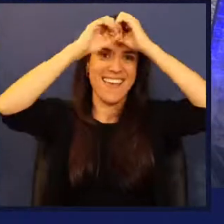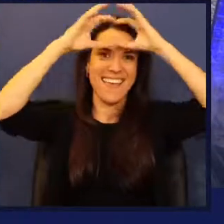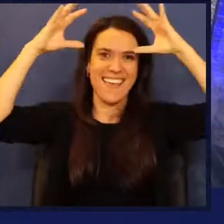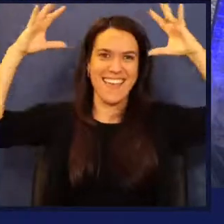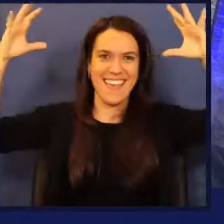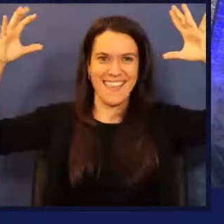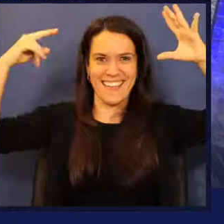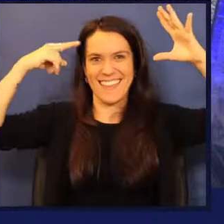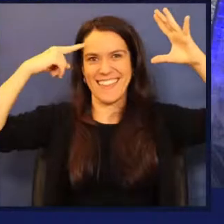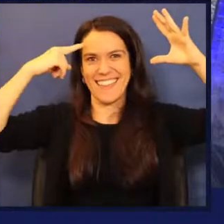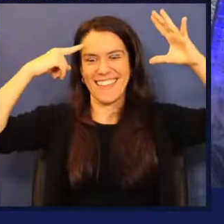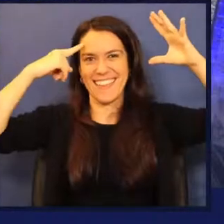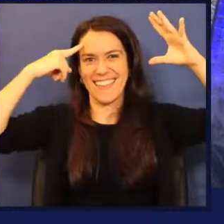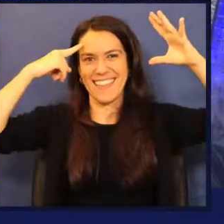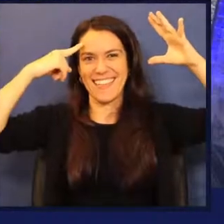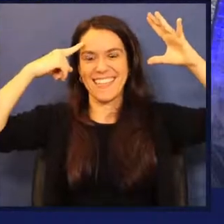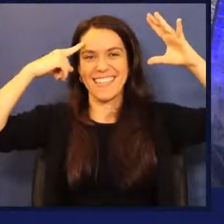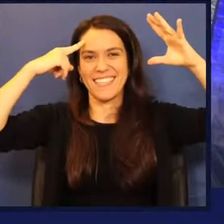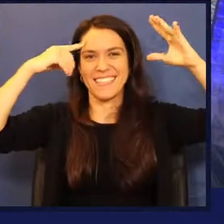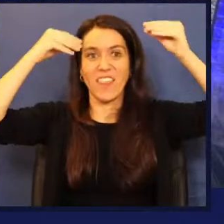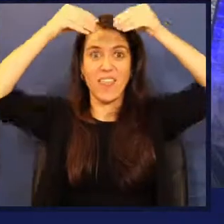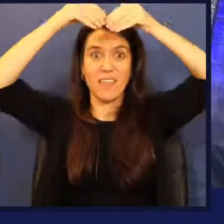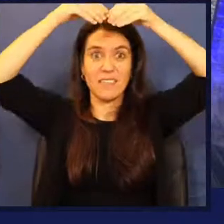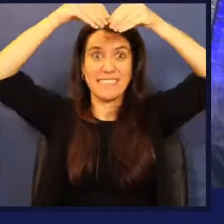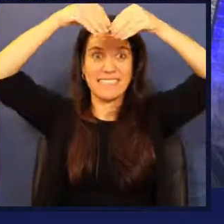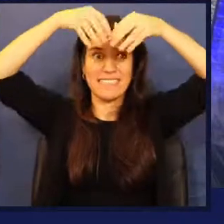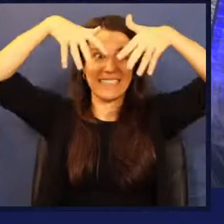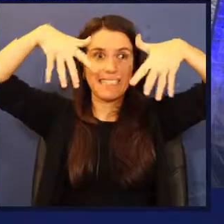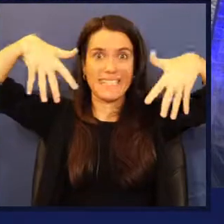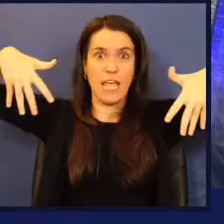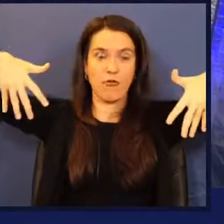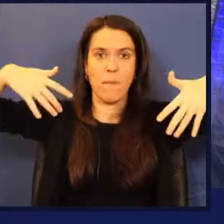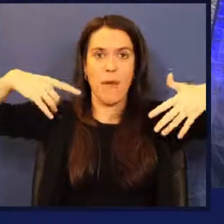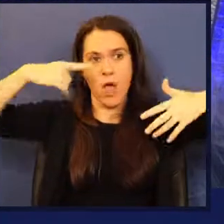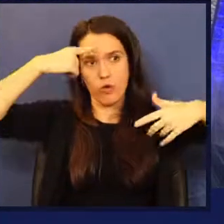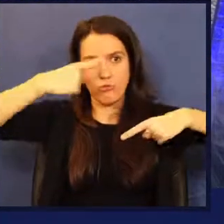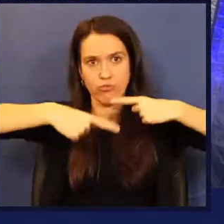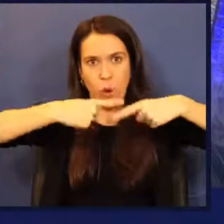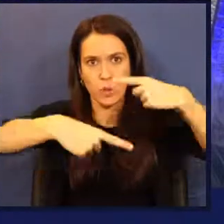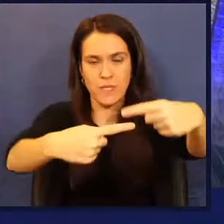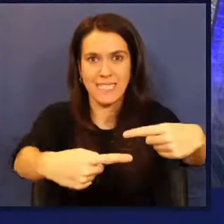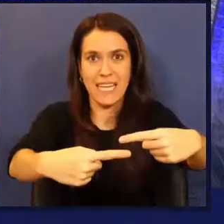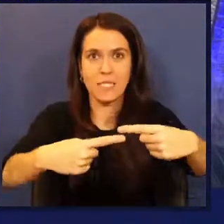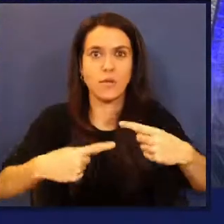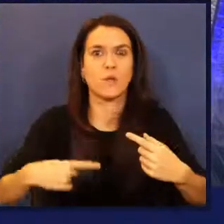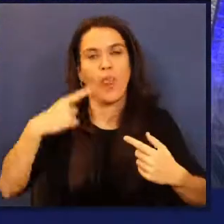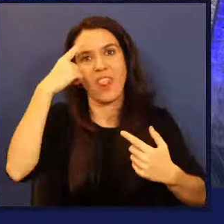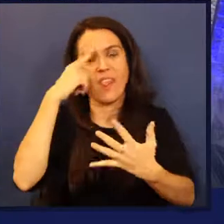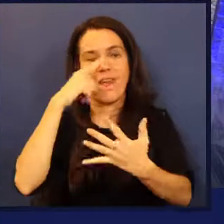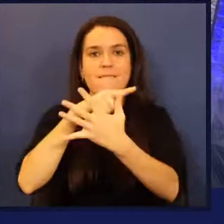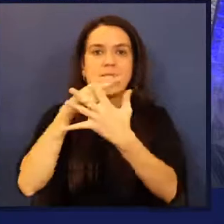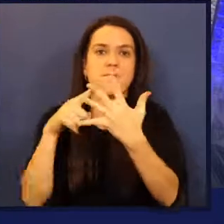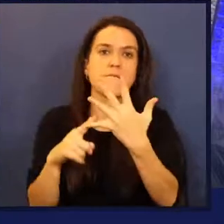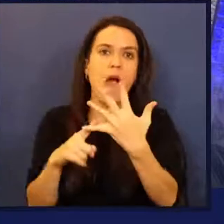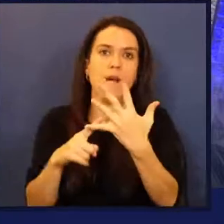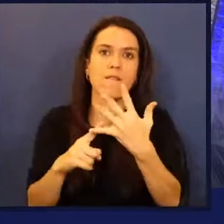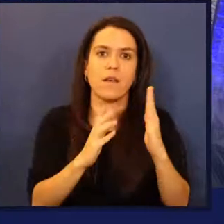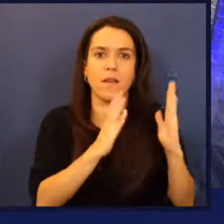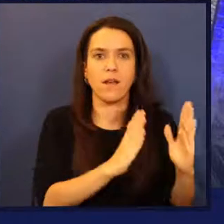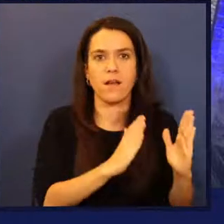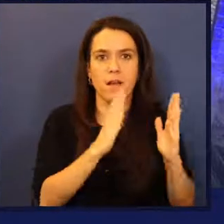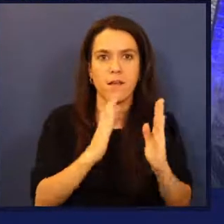architecture diagram of like a model development process, right? And you think about five classic stages of building a model,